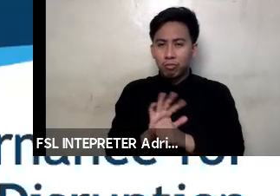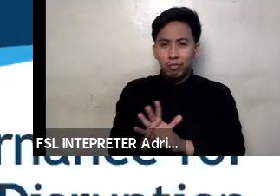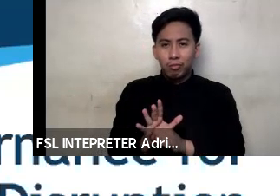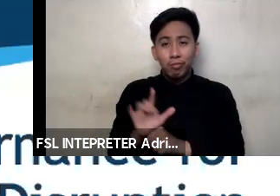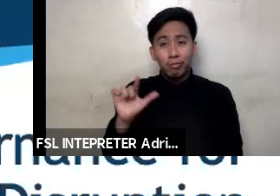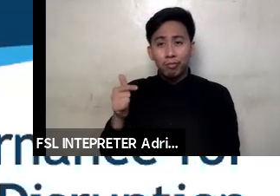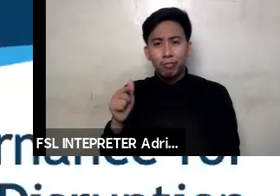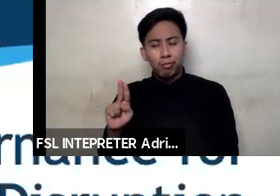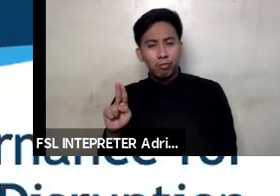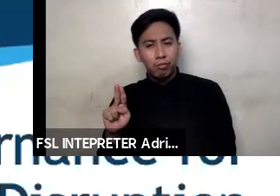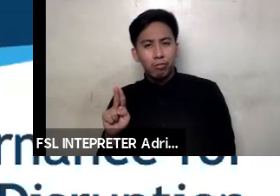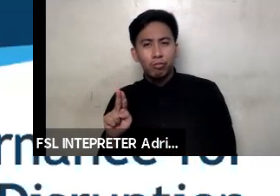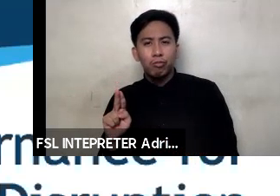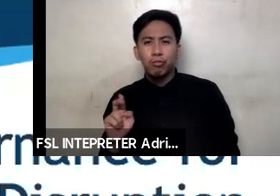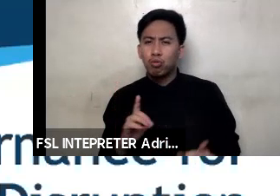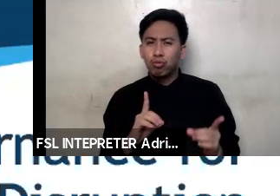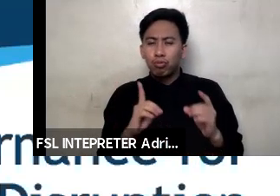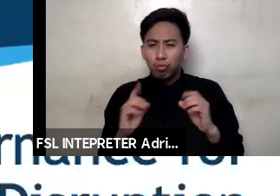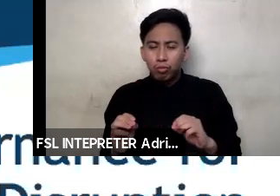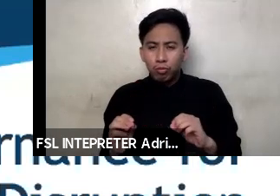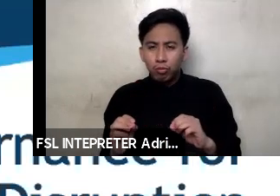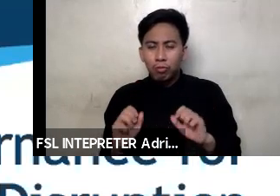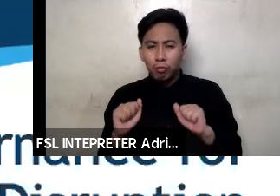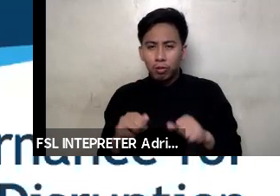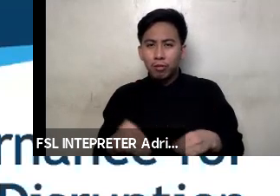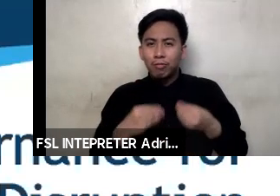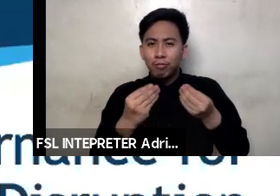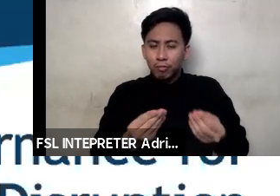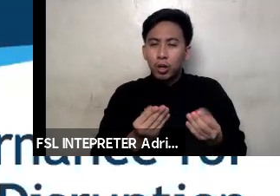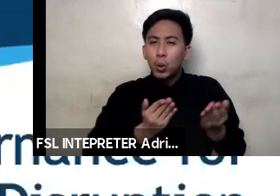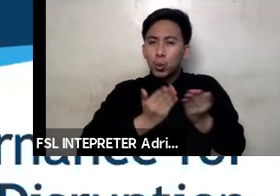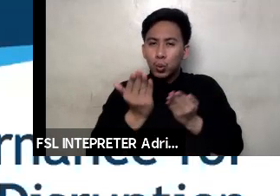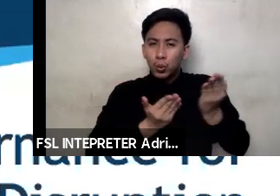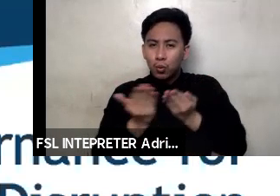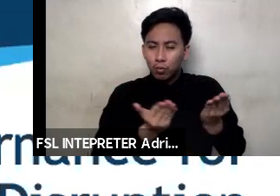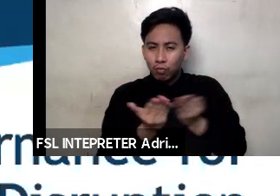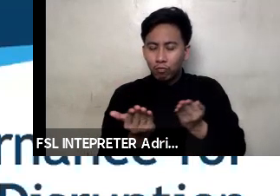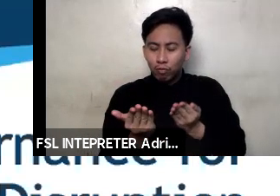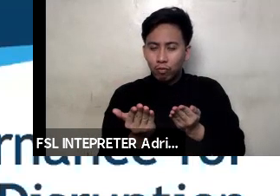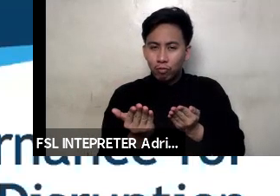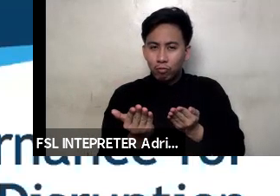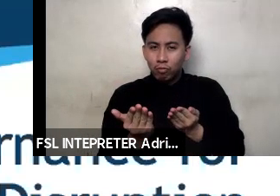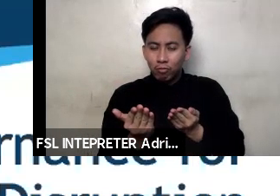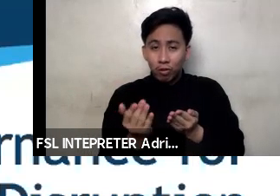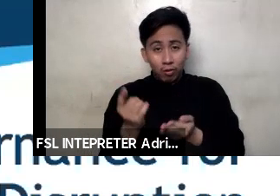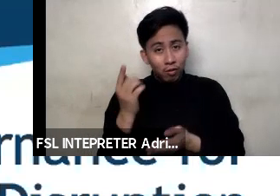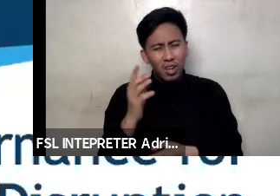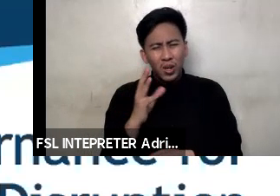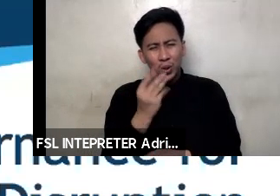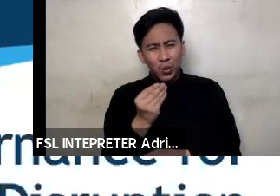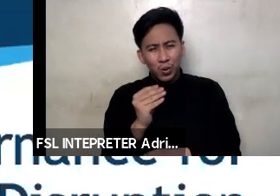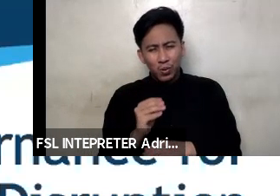actions and their abilities to efficient and effective service delivery, especially among the most vulnerable.